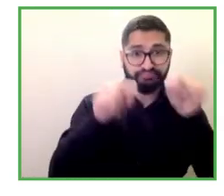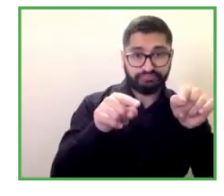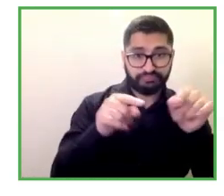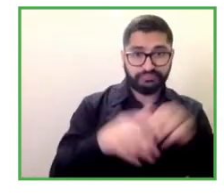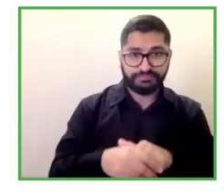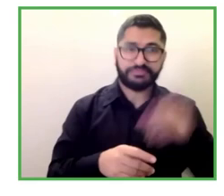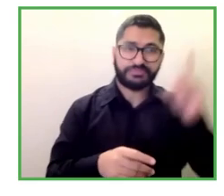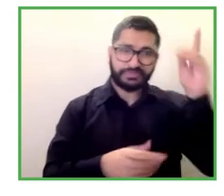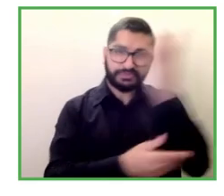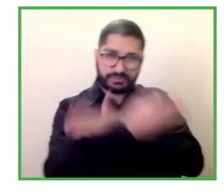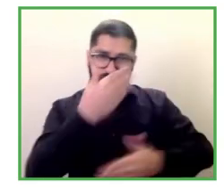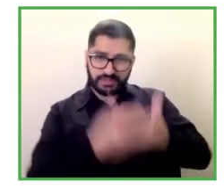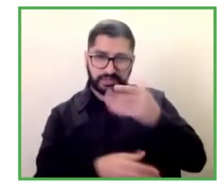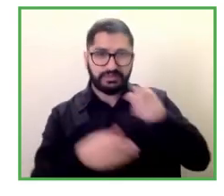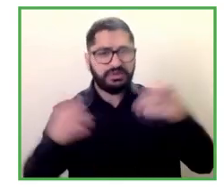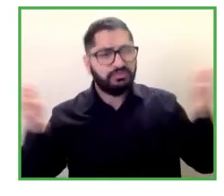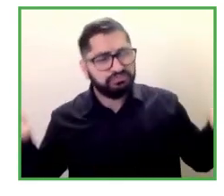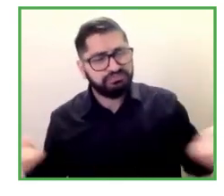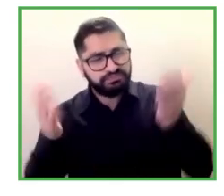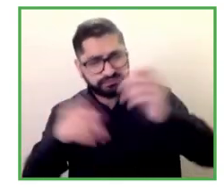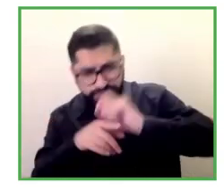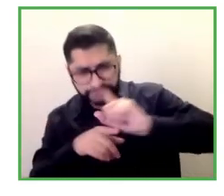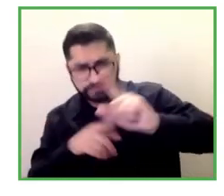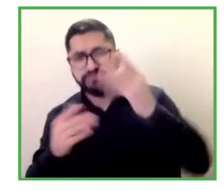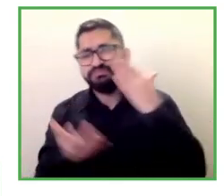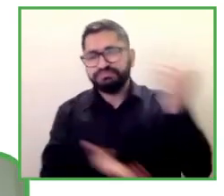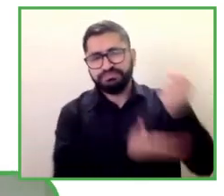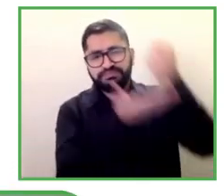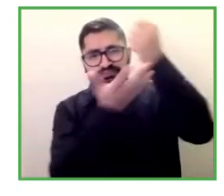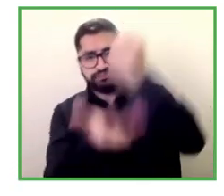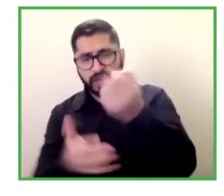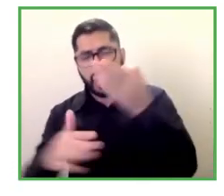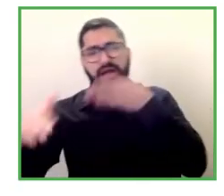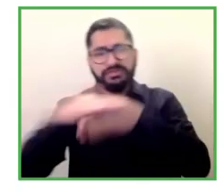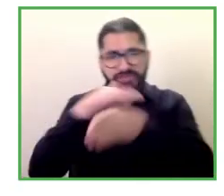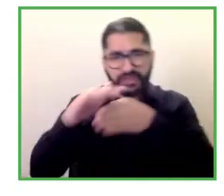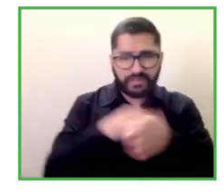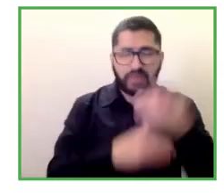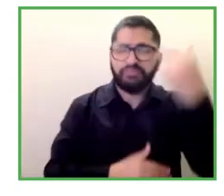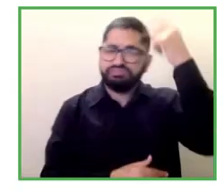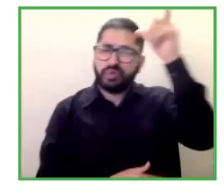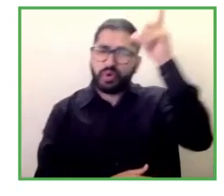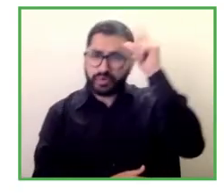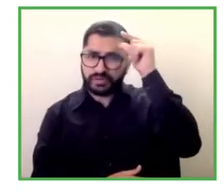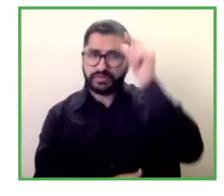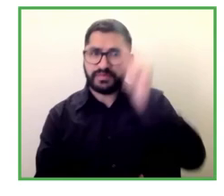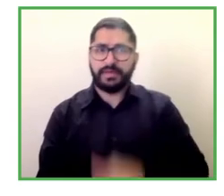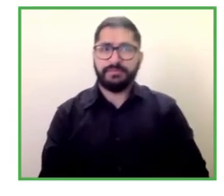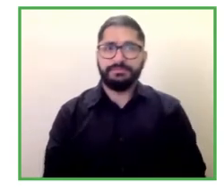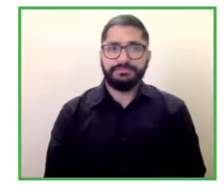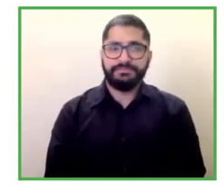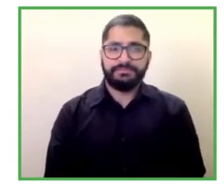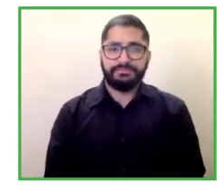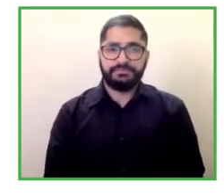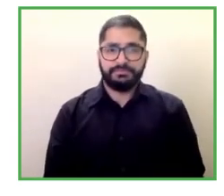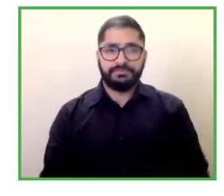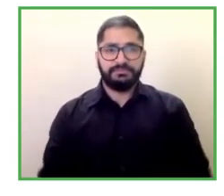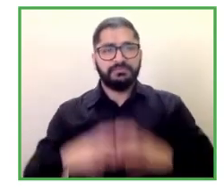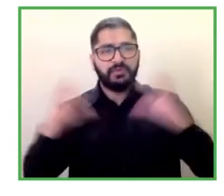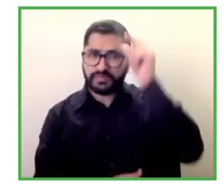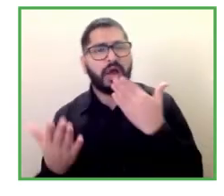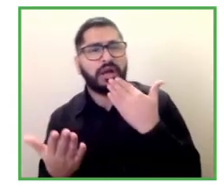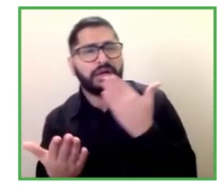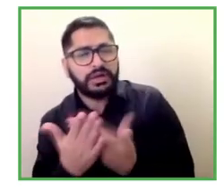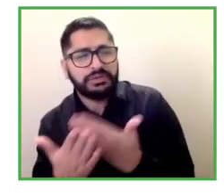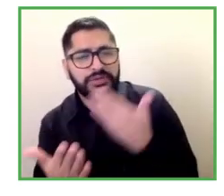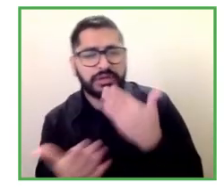in favoring and promoting accessibility for people with cognitive disabilities. Thank you,